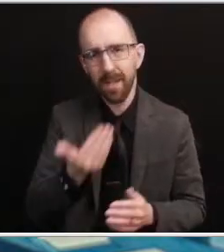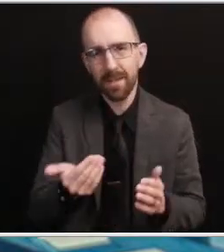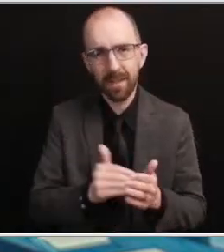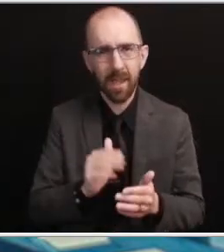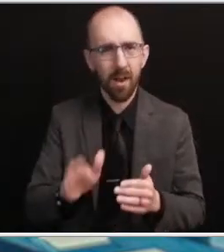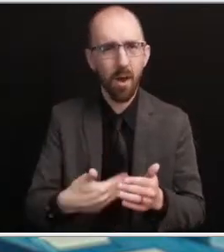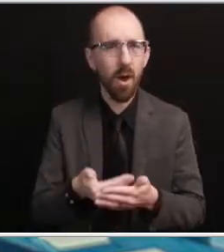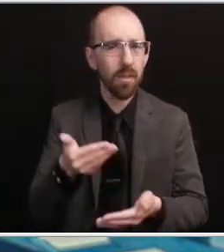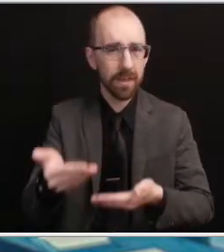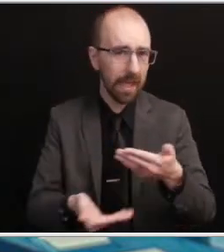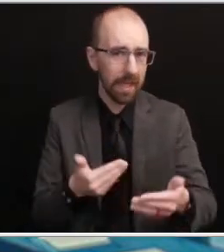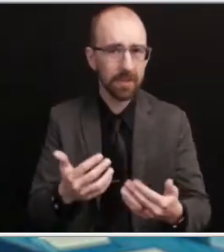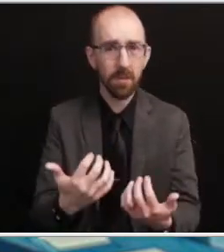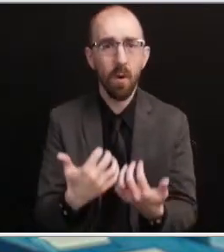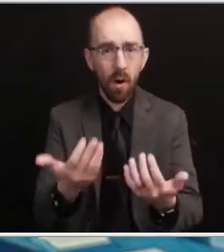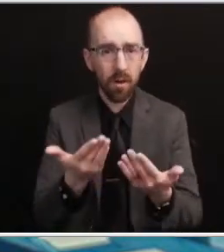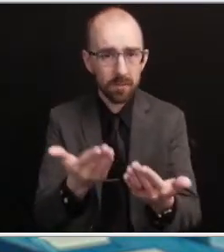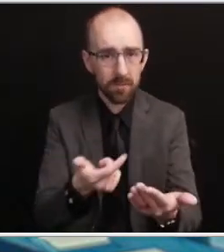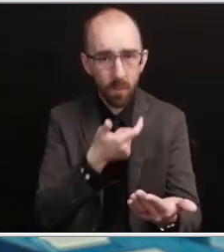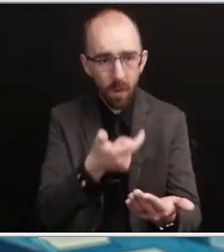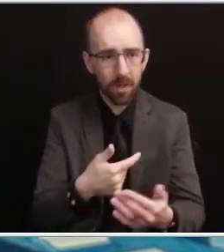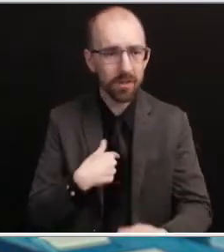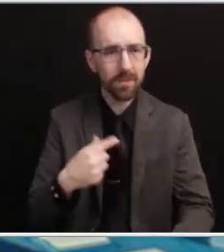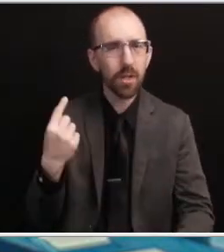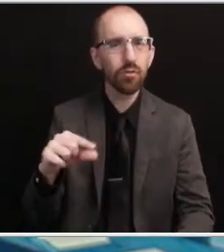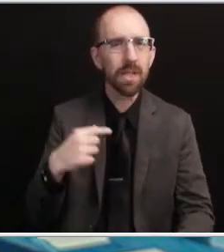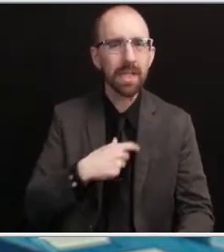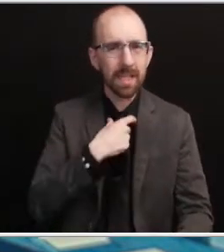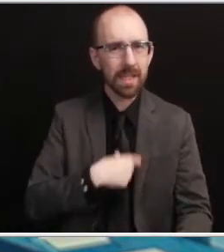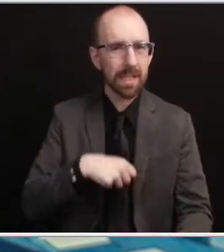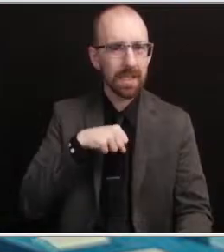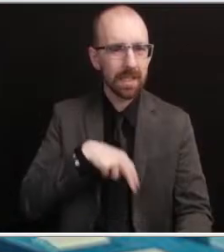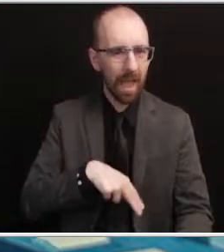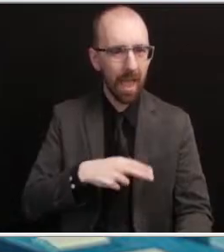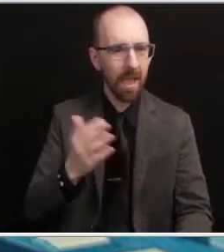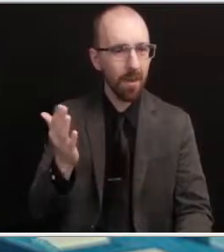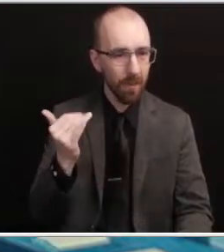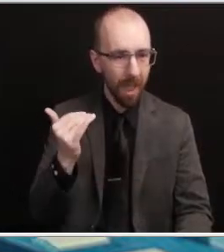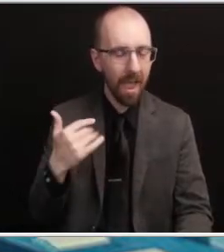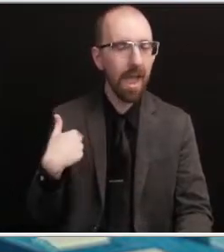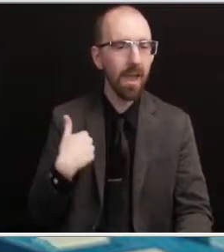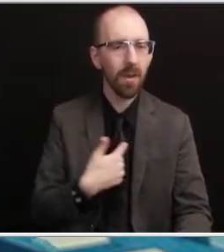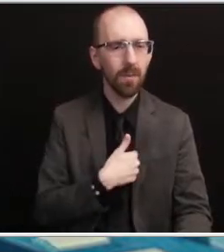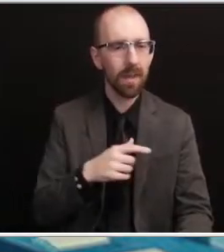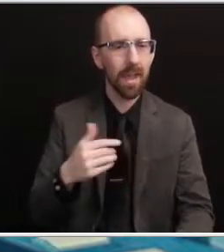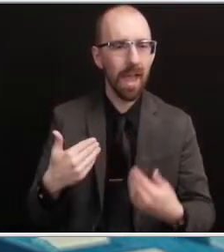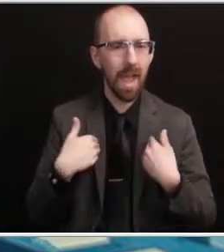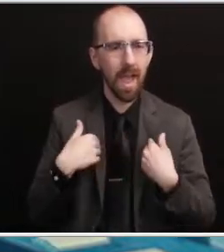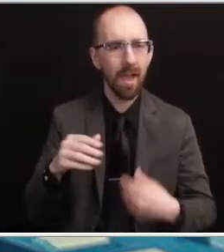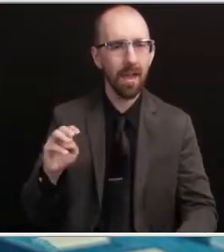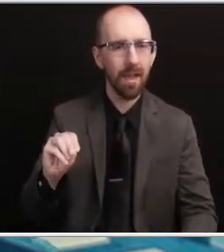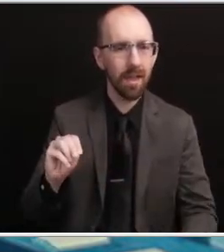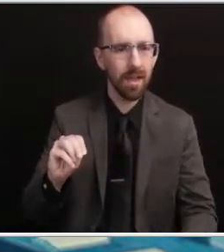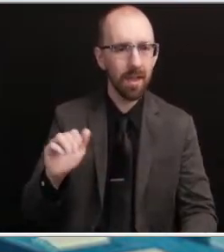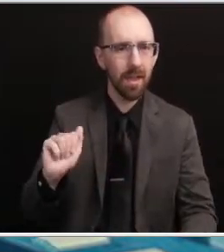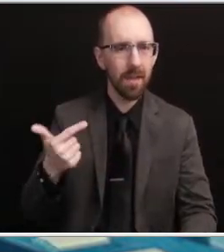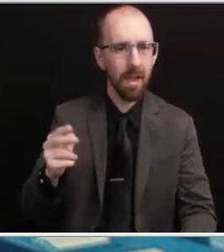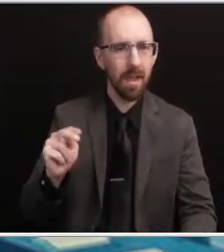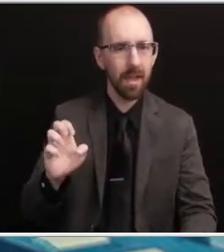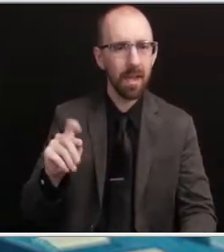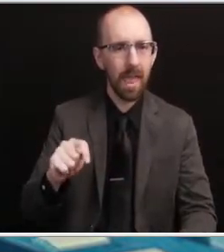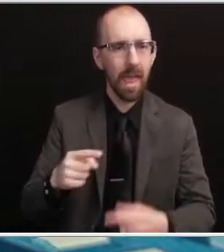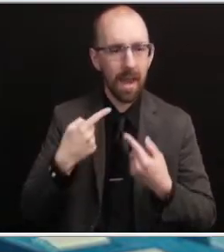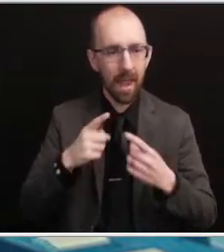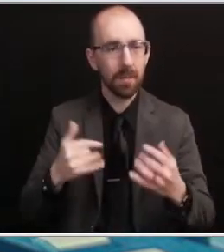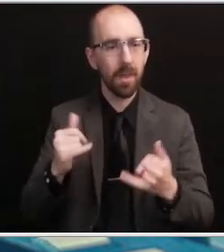our audience. I'm wearing green today in my tie because we're having a magnet announcement today, and we're 100%